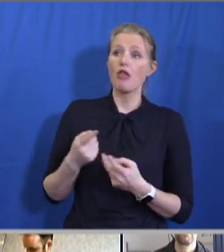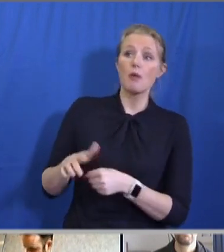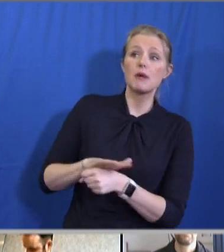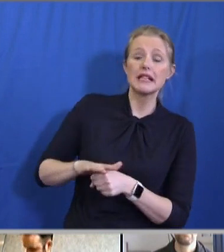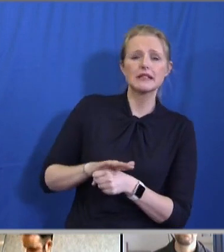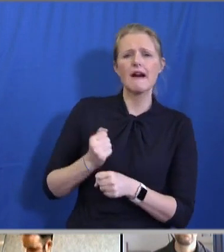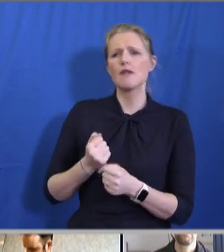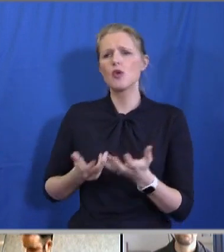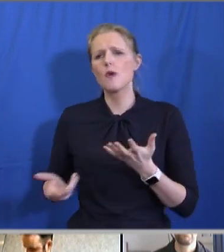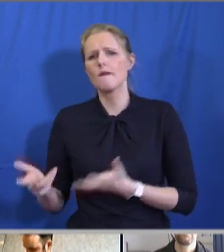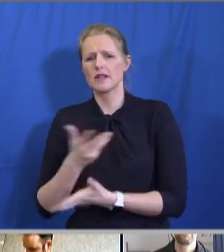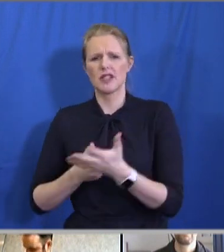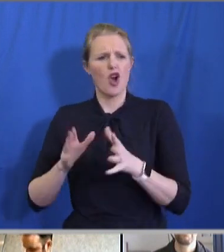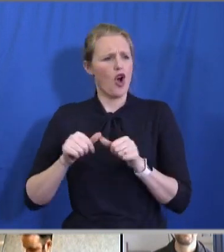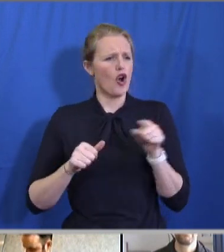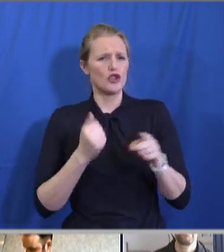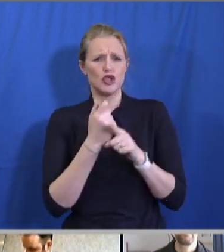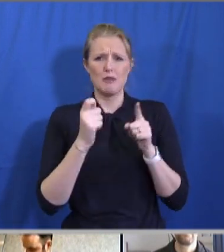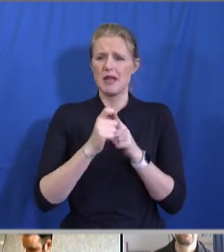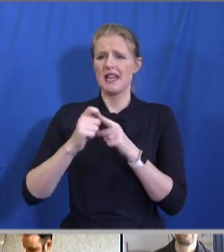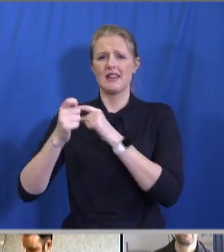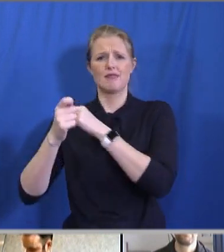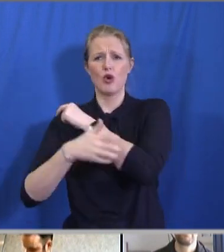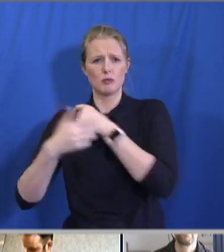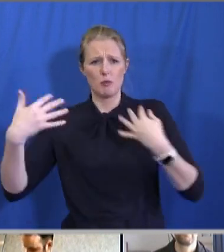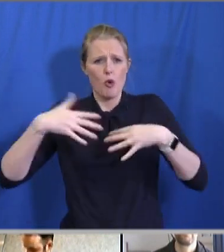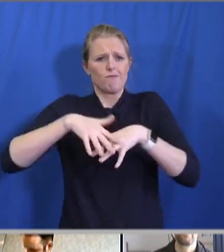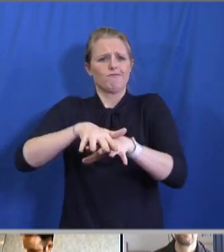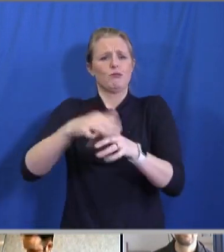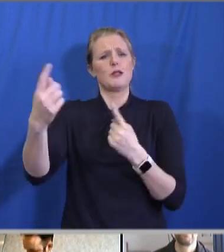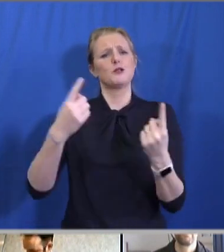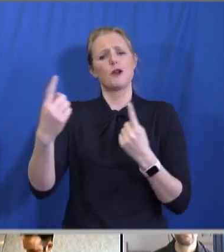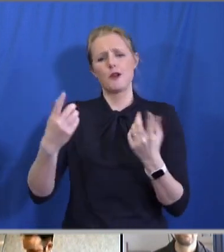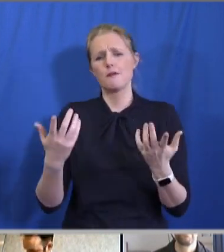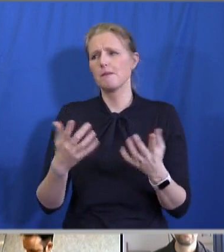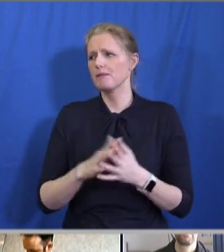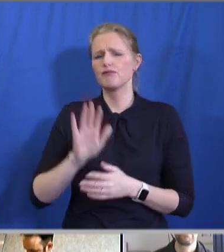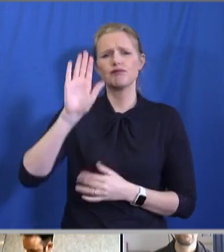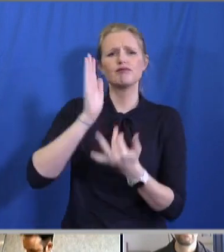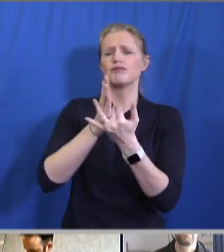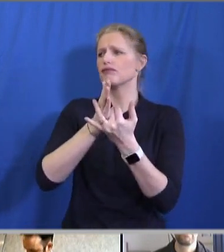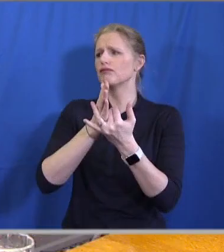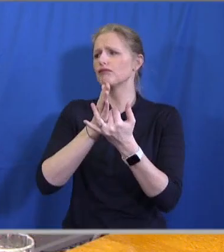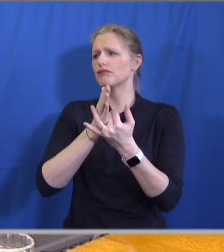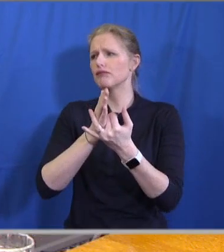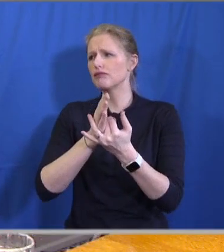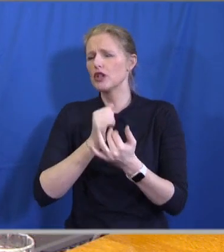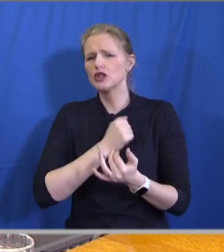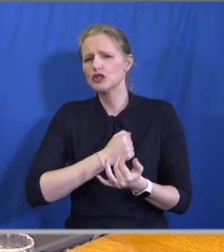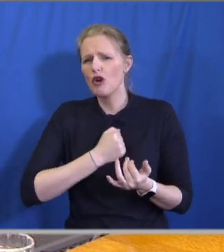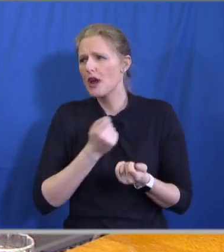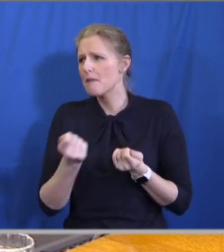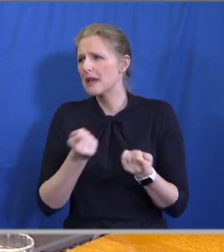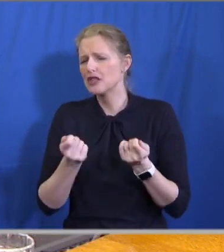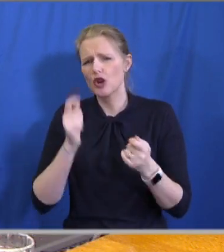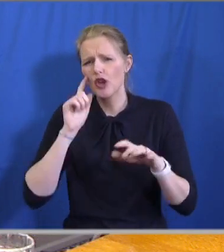that greater integration works. June, in regards to your comments about... Sorry, Minister, there's a little bit just of